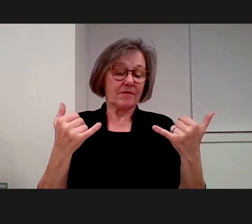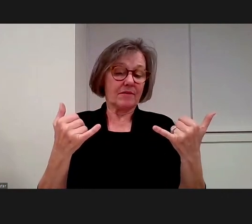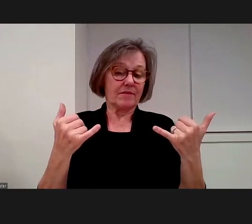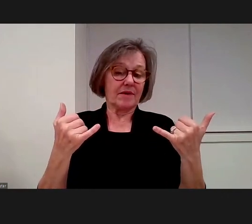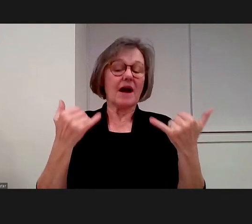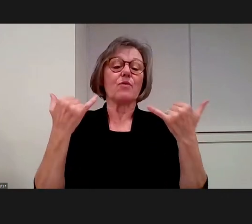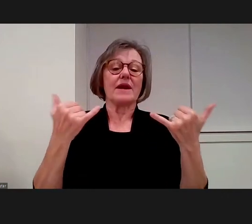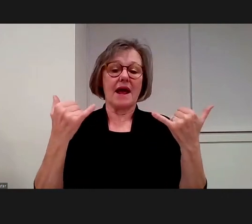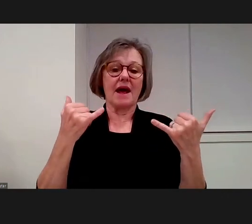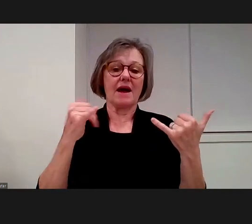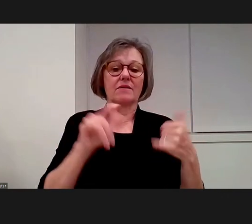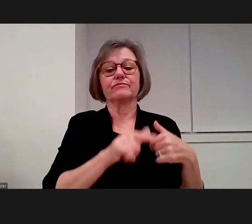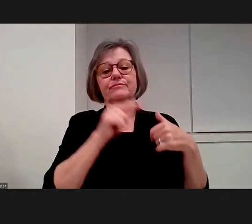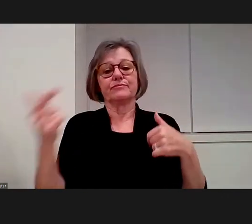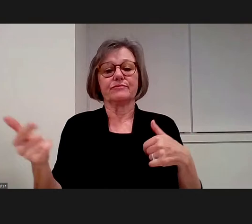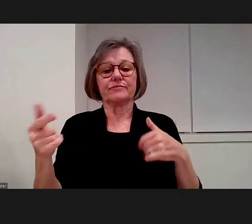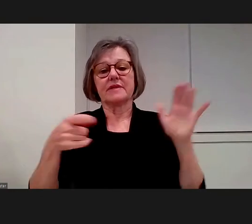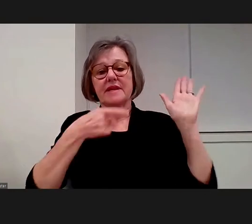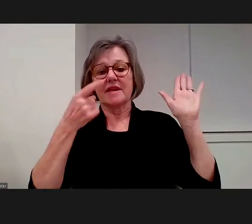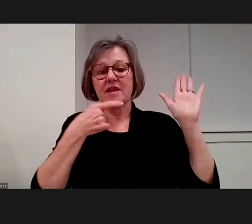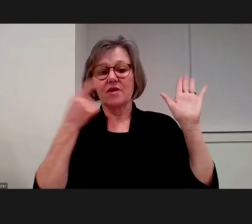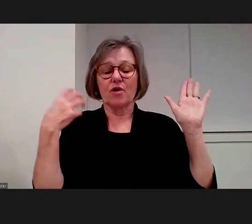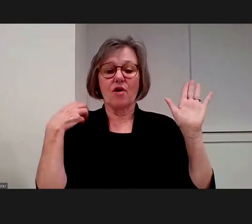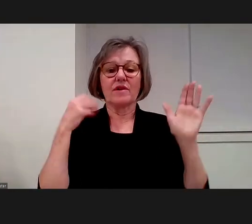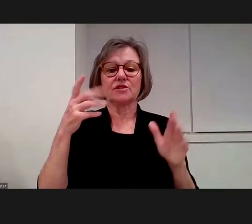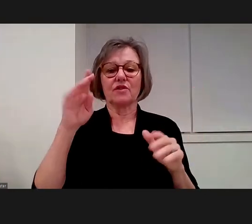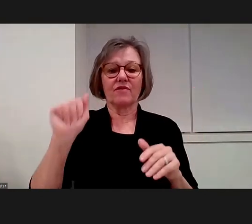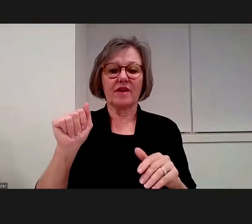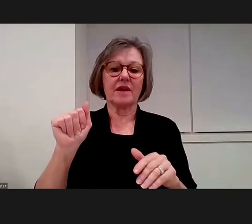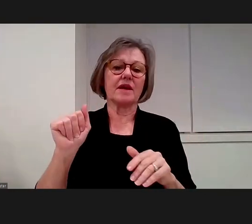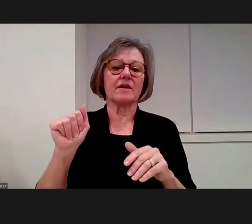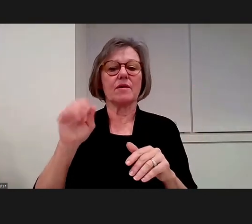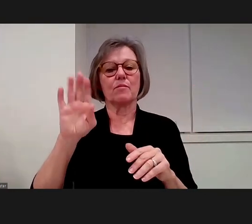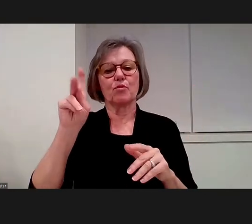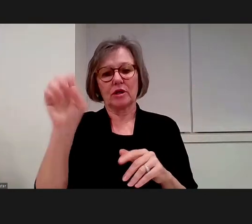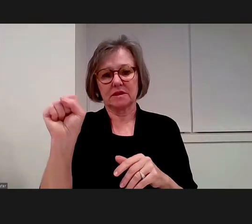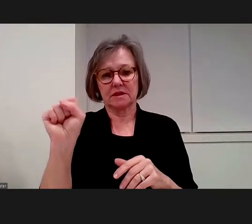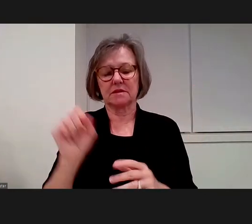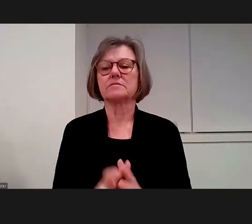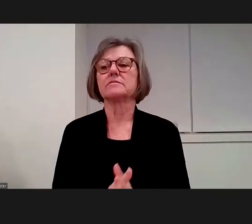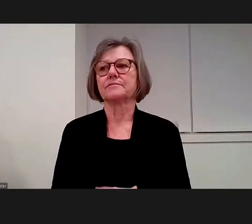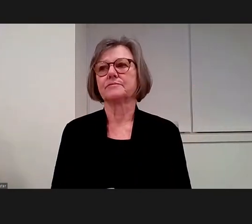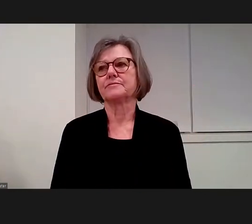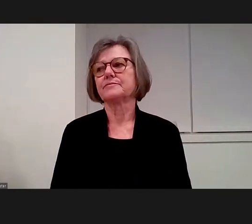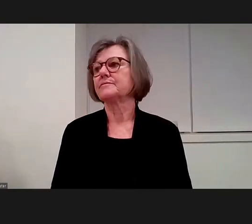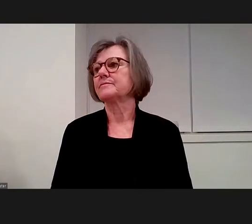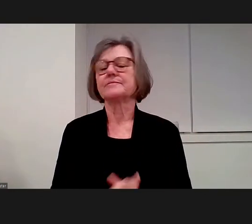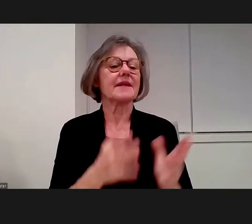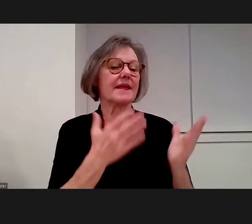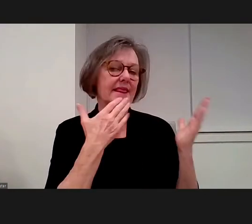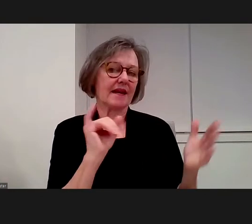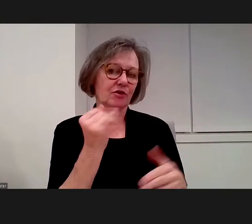I will now turn it back to our hearing officer, Sophia LaFrance Brooks. Thank you.